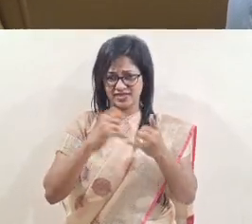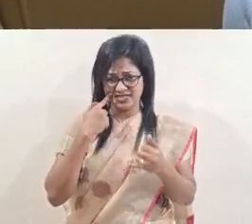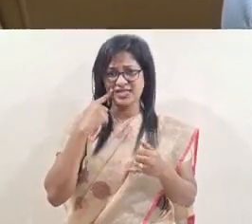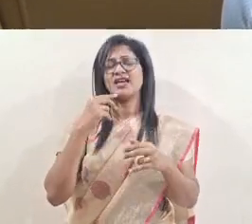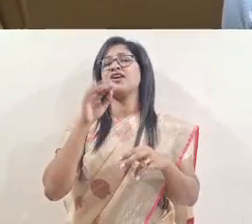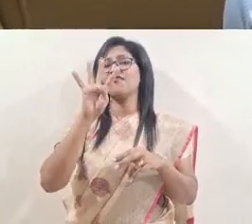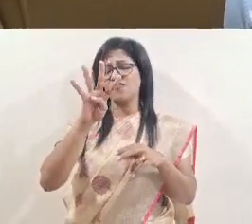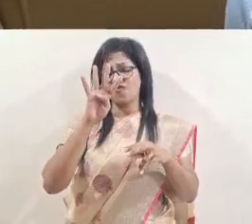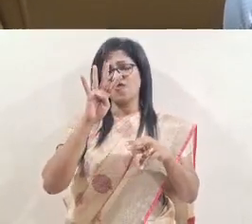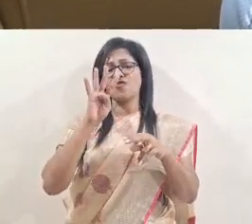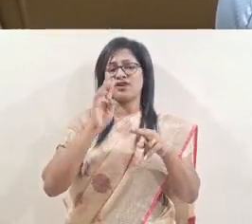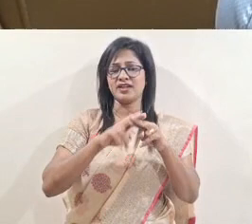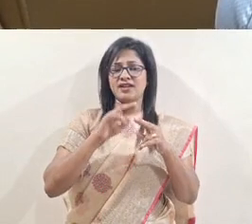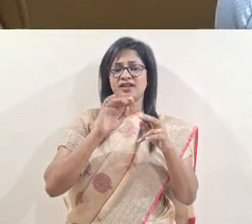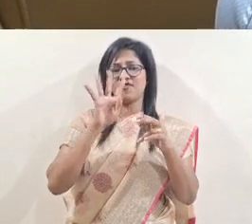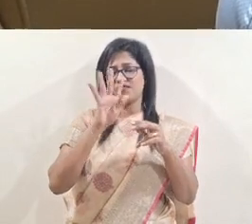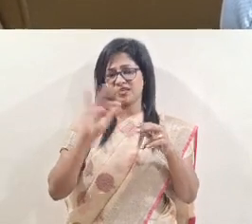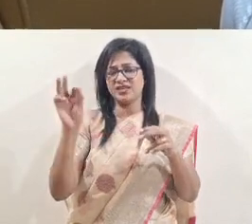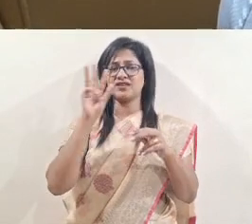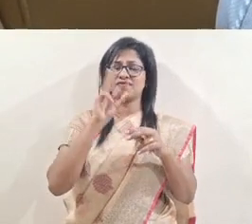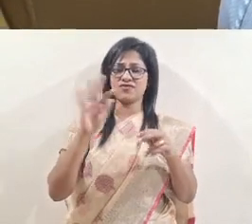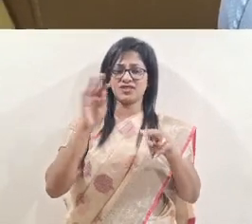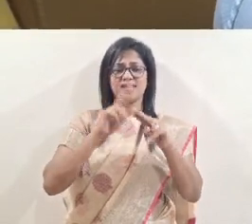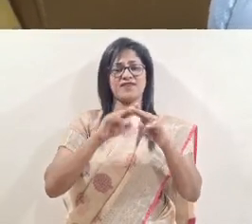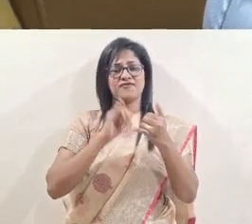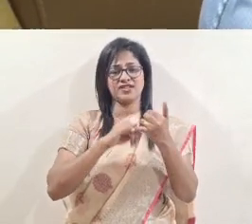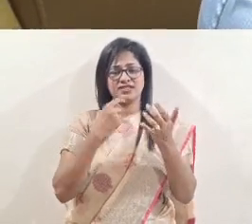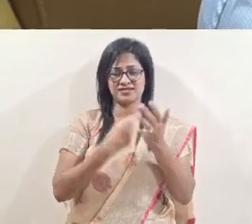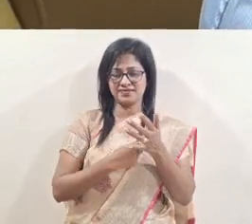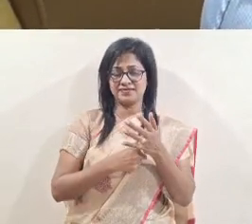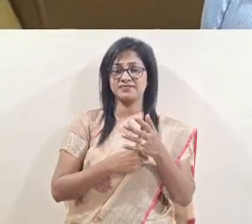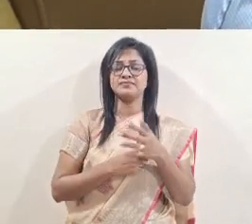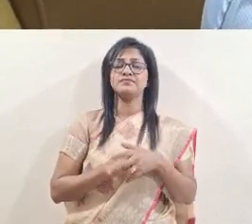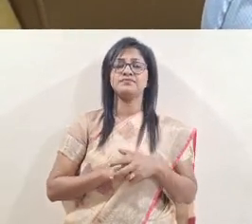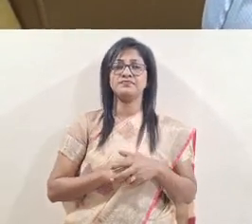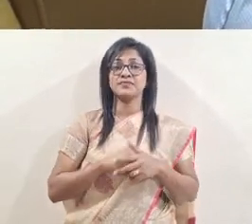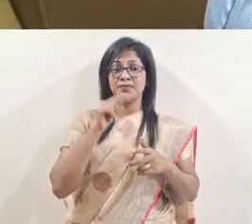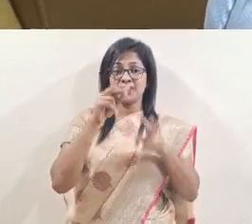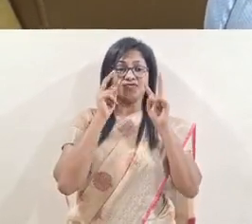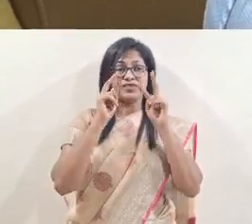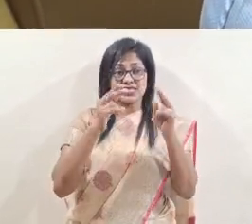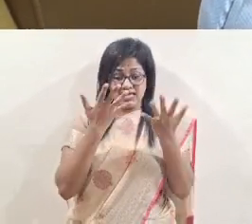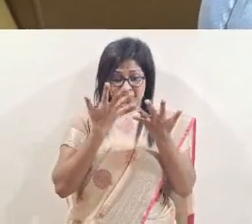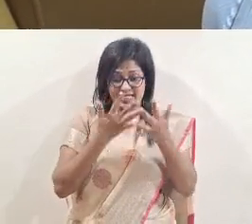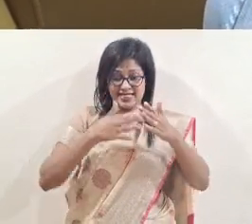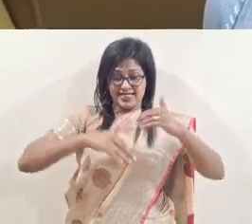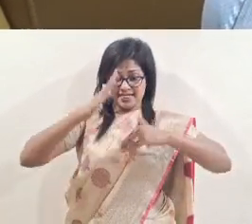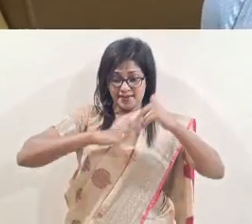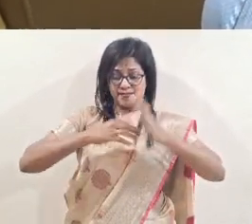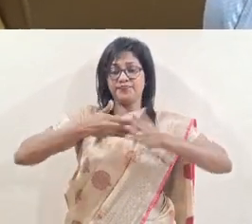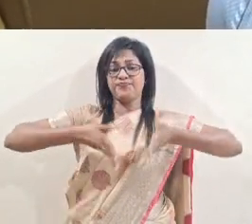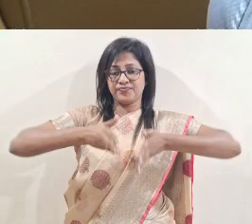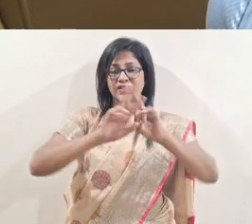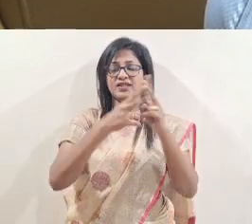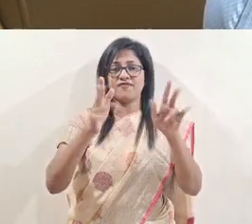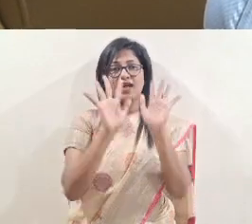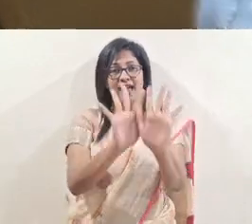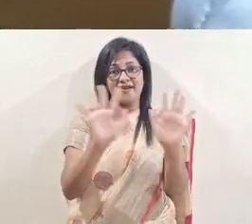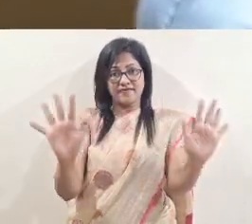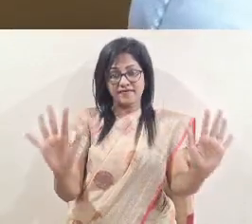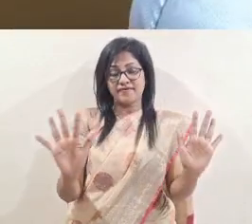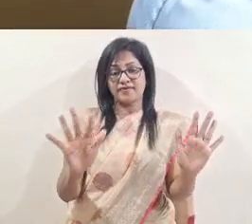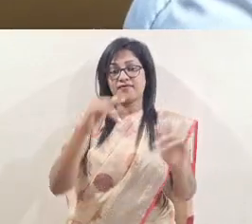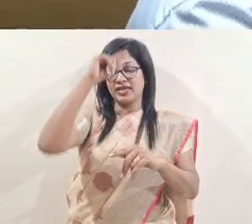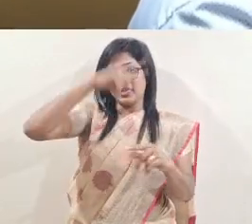400 in FAR. But one of the things is you're looking at existing infrastructure in India. And if you look at the evolution of